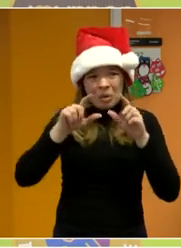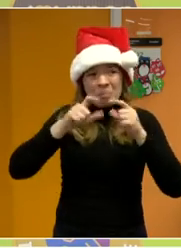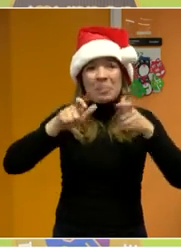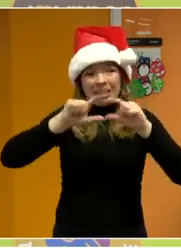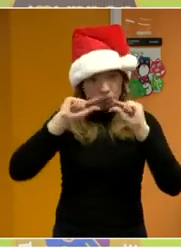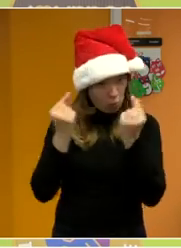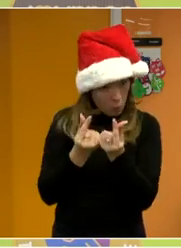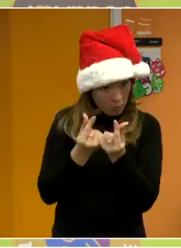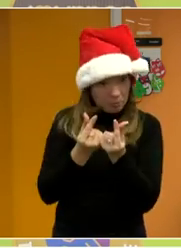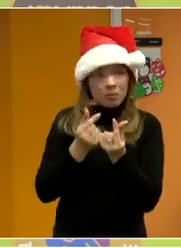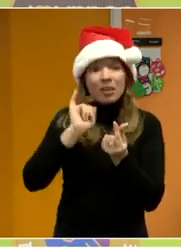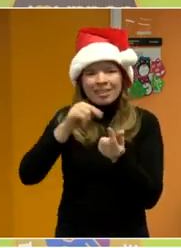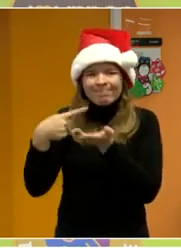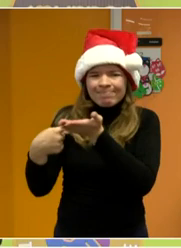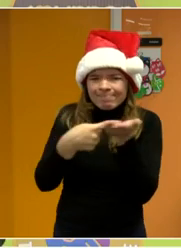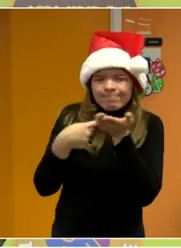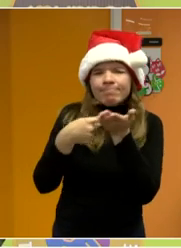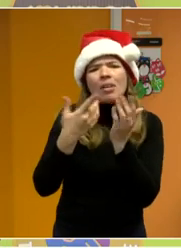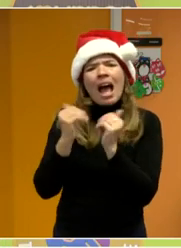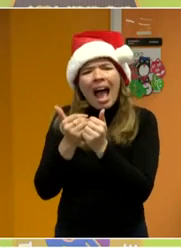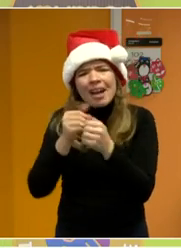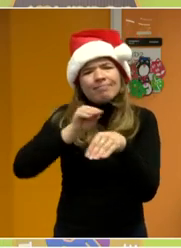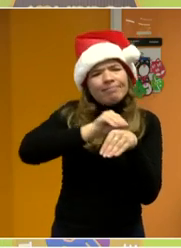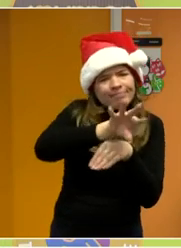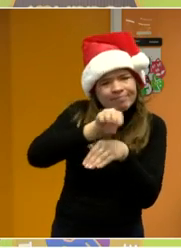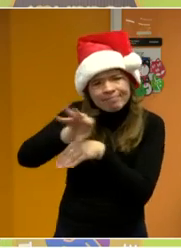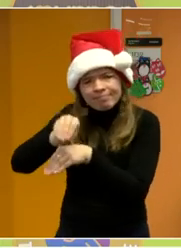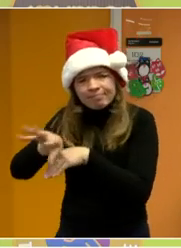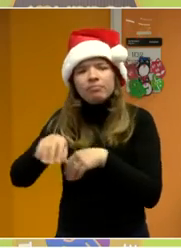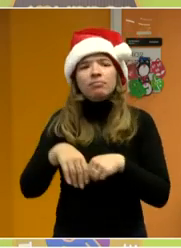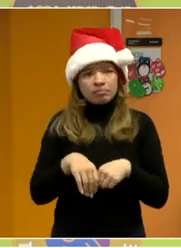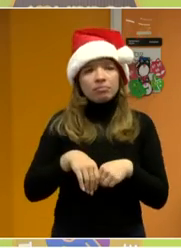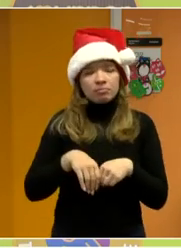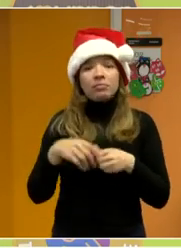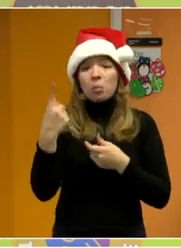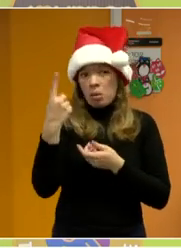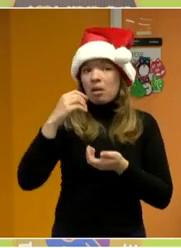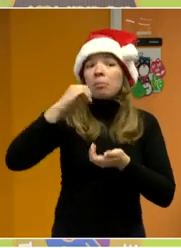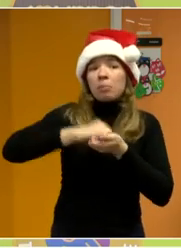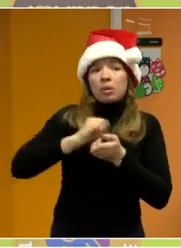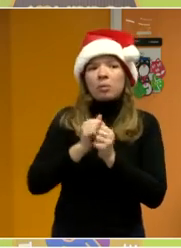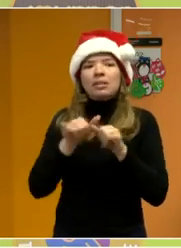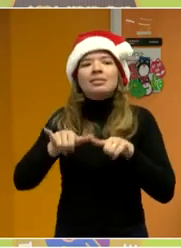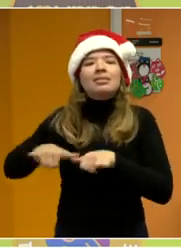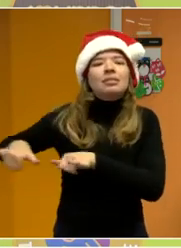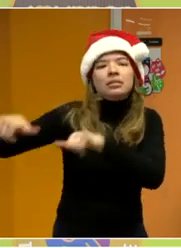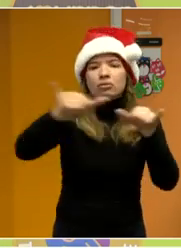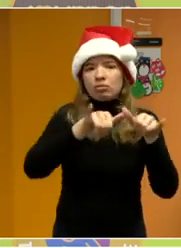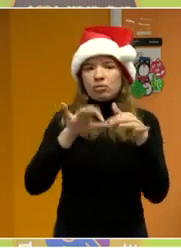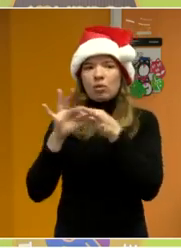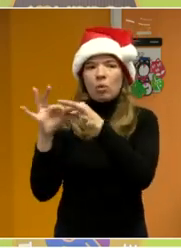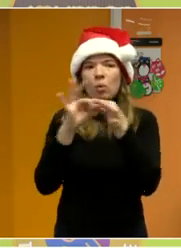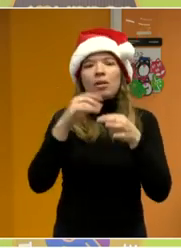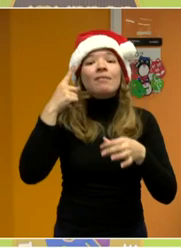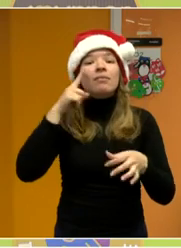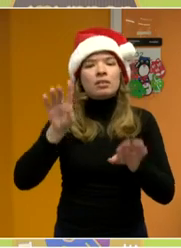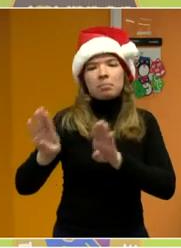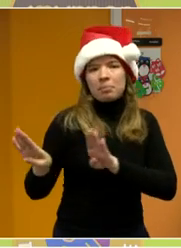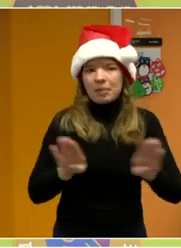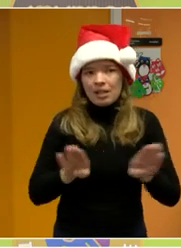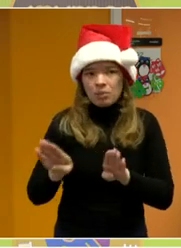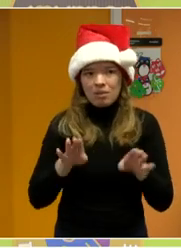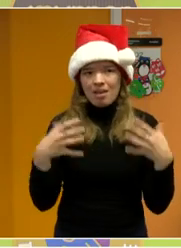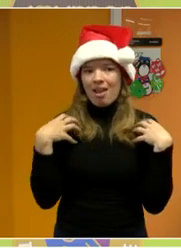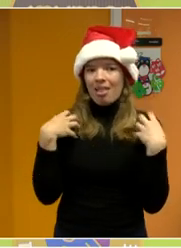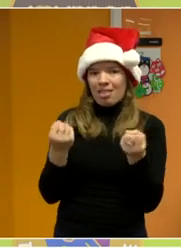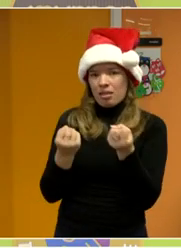And also we have a new partnership with One Common Unity for behavioral health support. So we're really proud if you are a